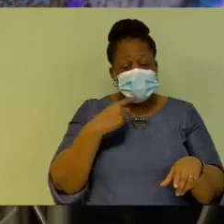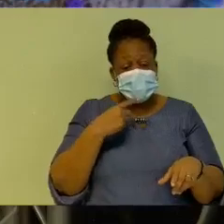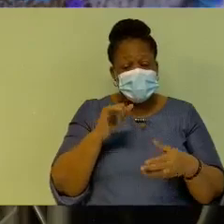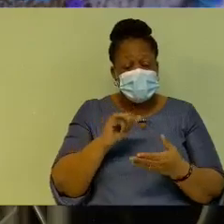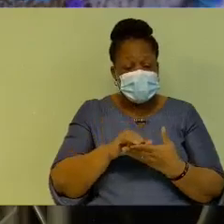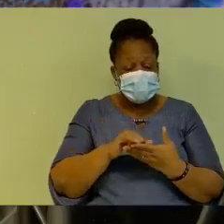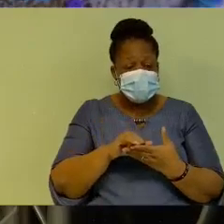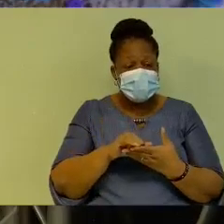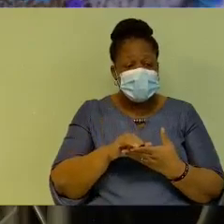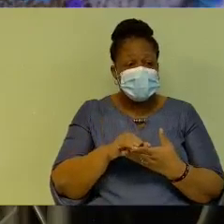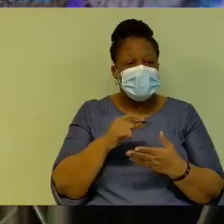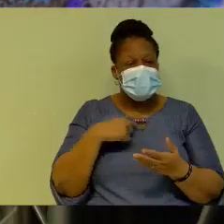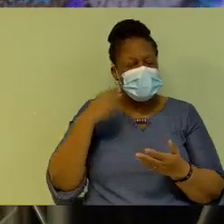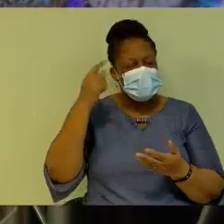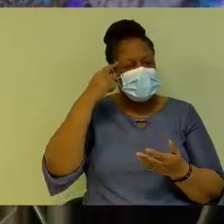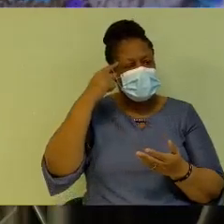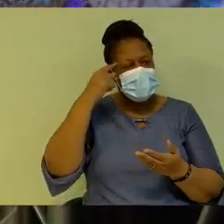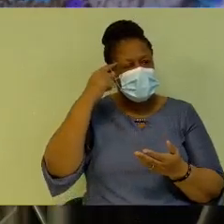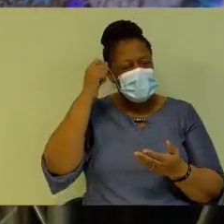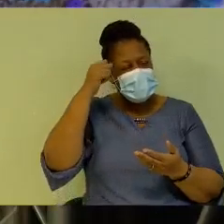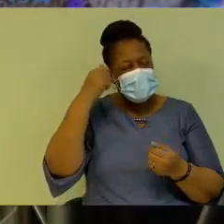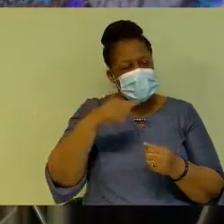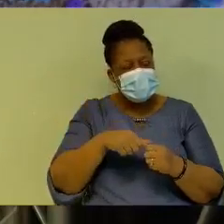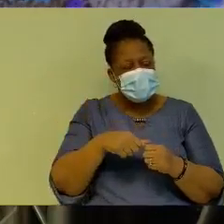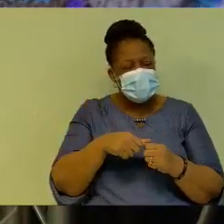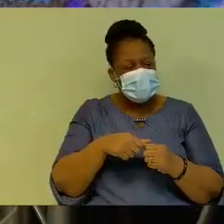recall, though, when we had the